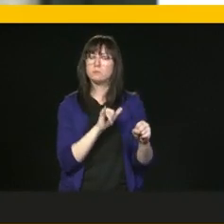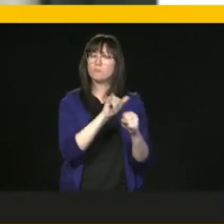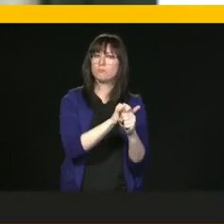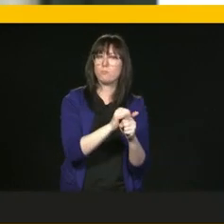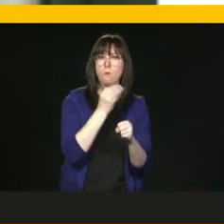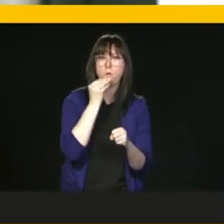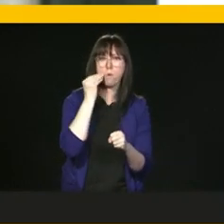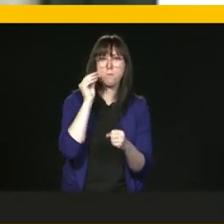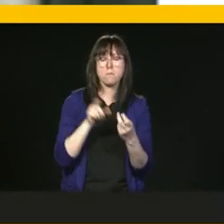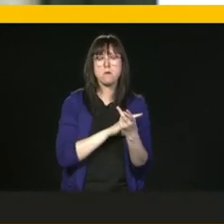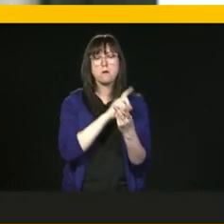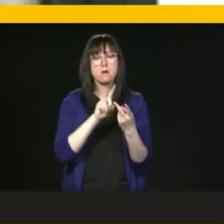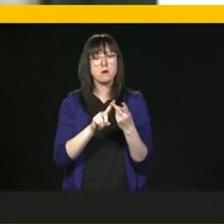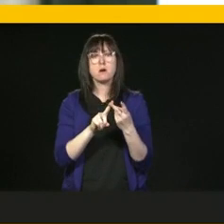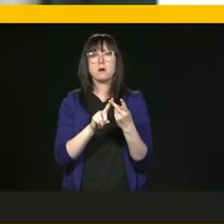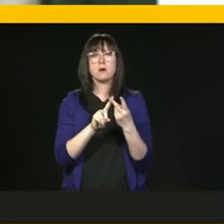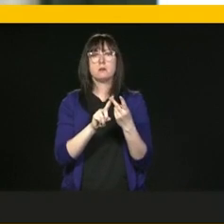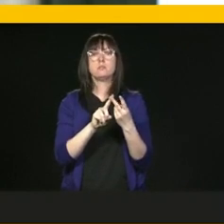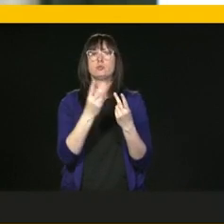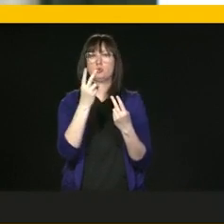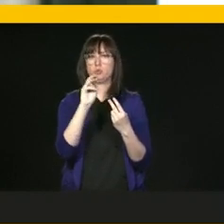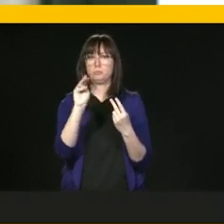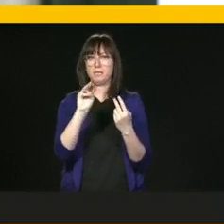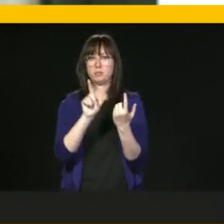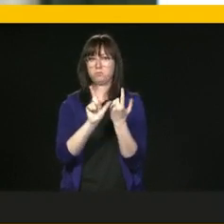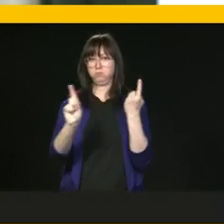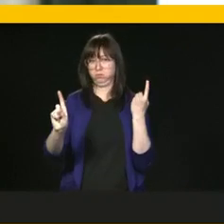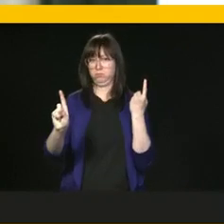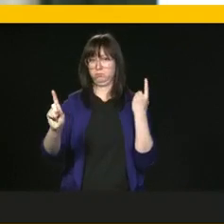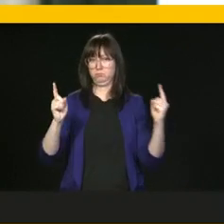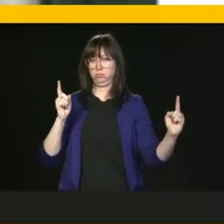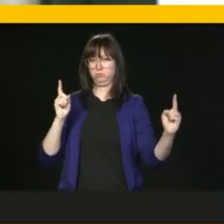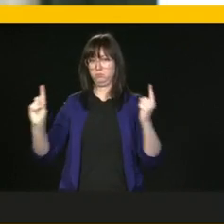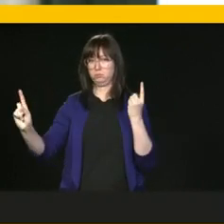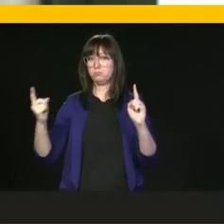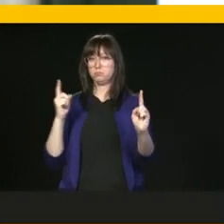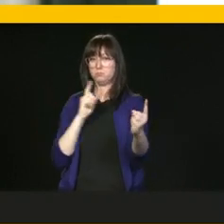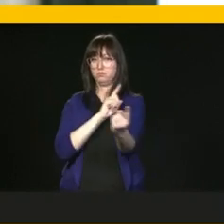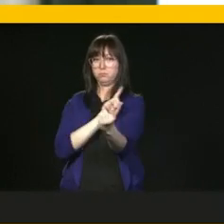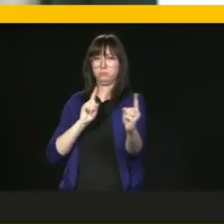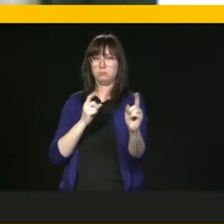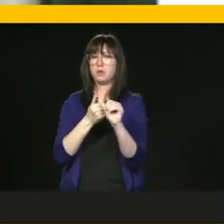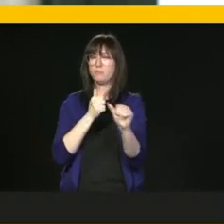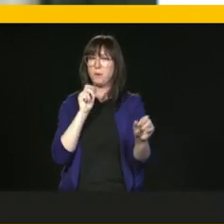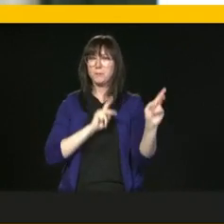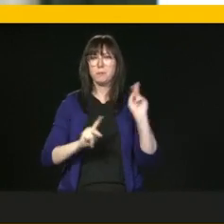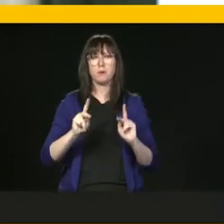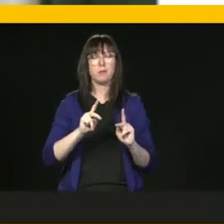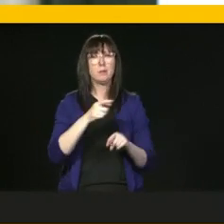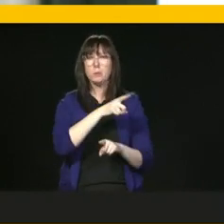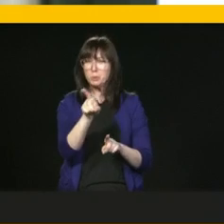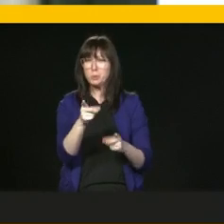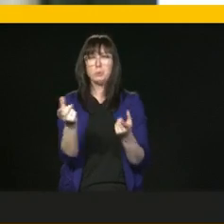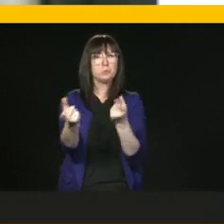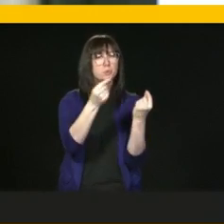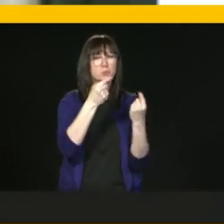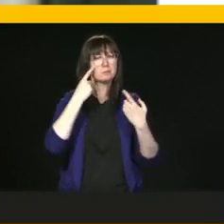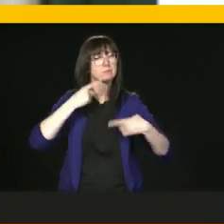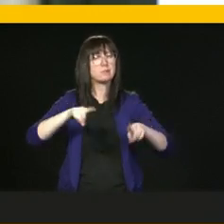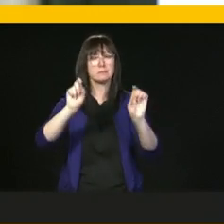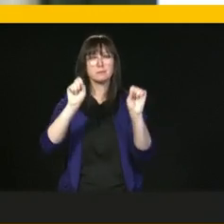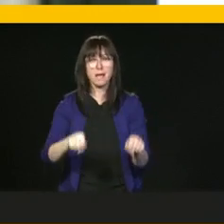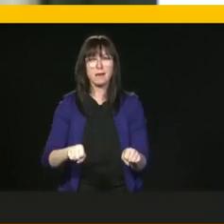least 2 meters from others if you must go out, you can do and make a difference. That's how we can